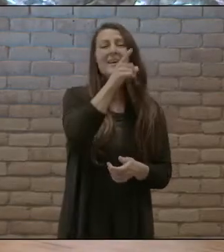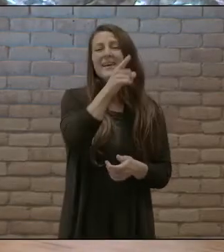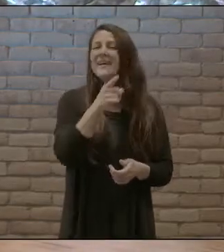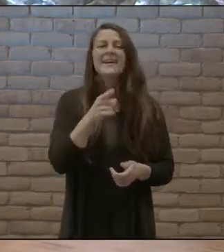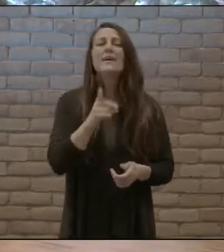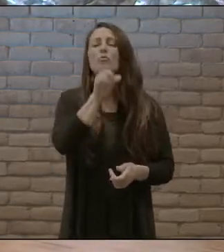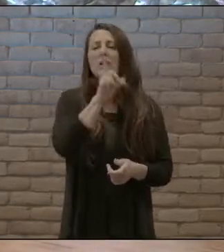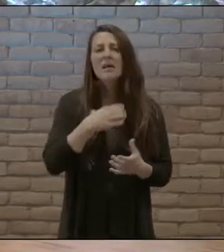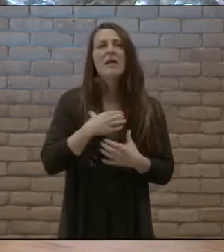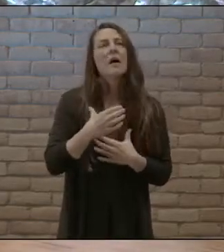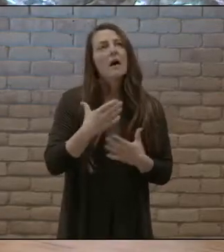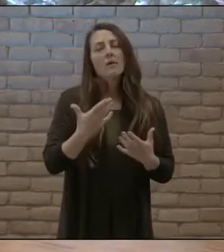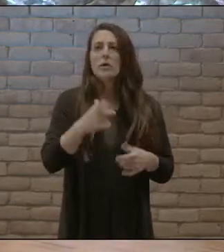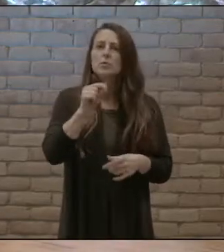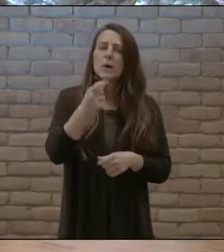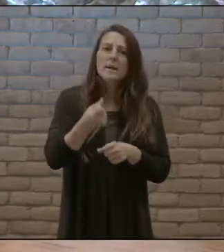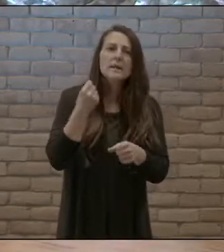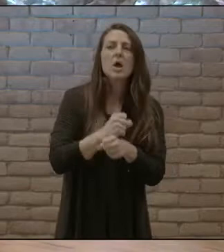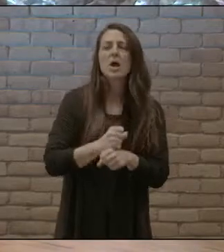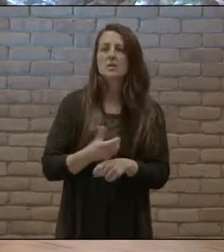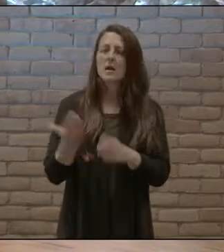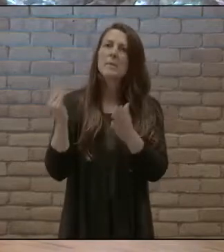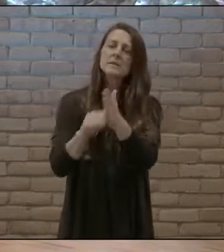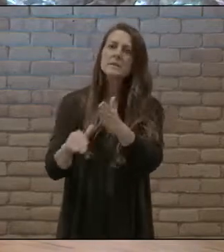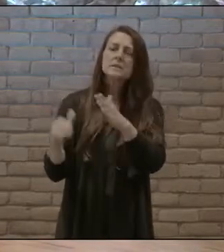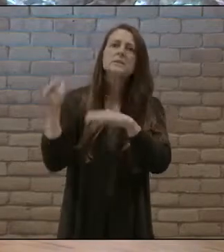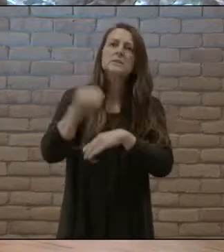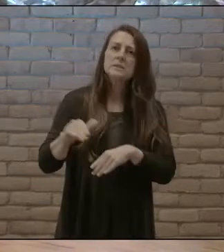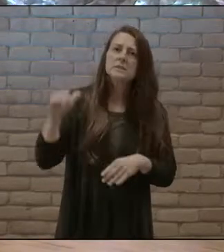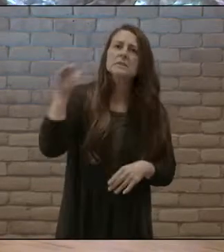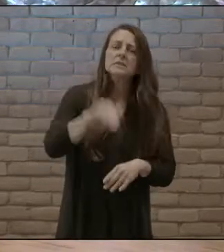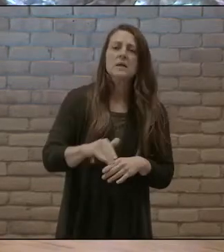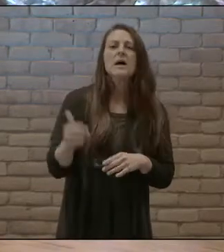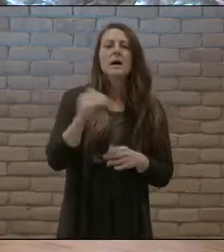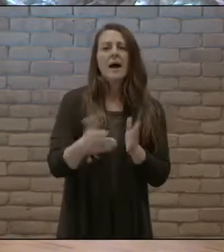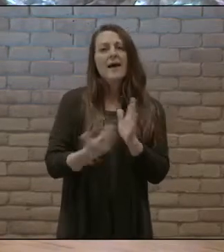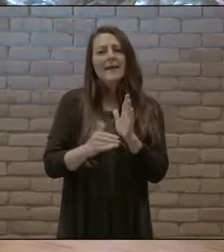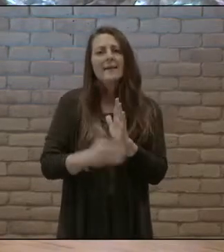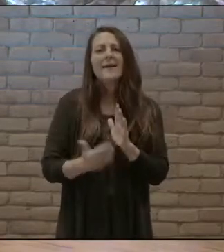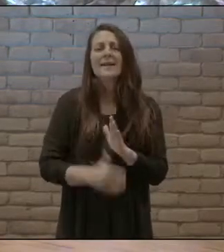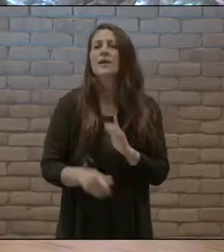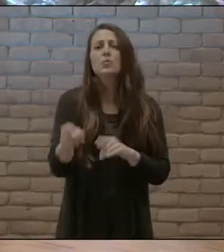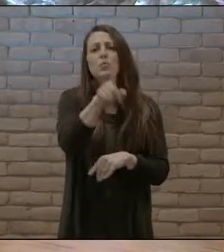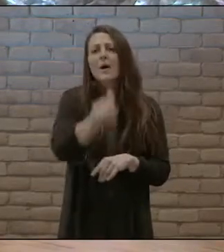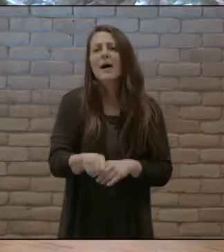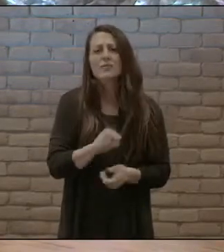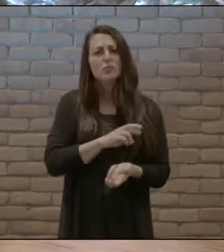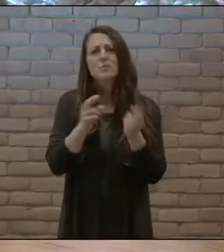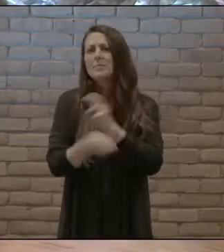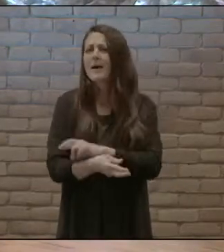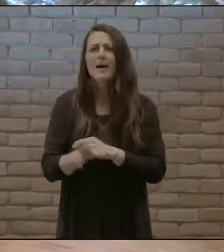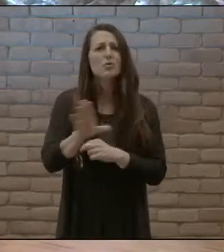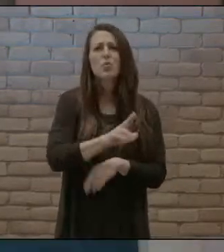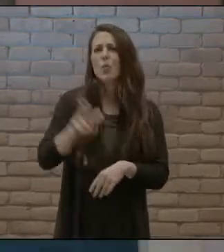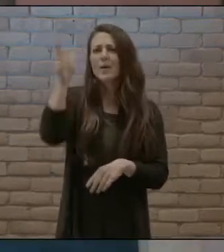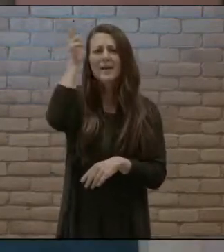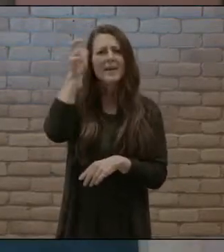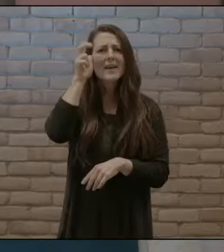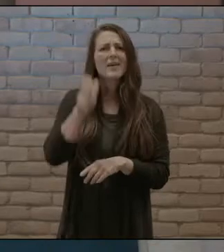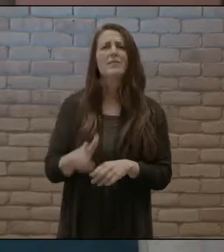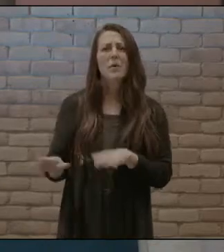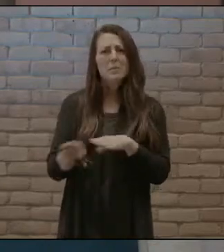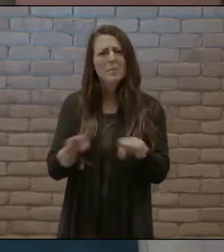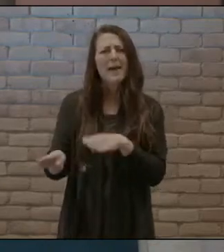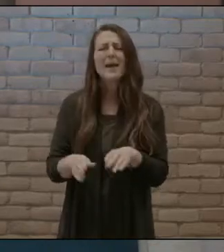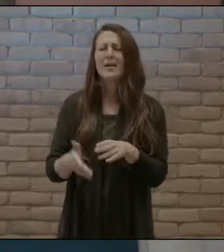for 20-some years, over and over and over. I'm telling you, you got to repent. Turn from your evil ways. Once